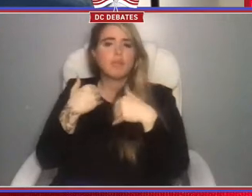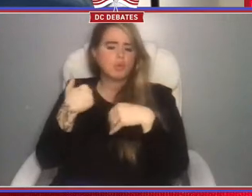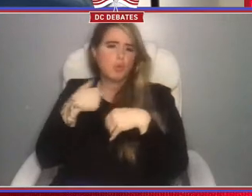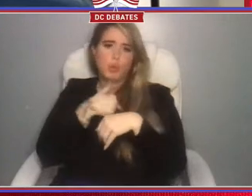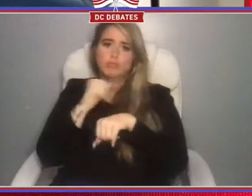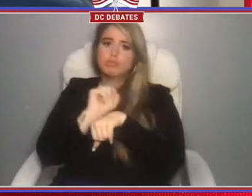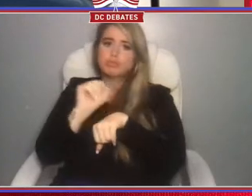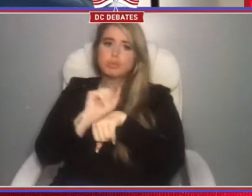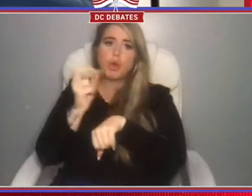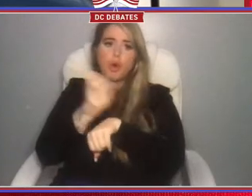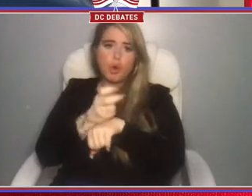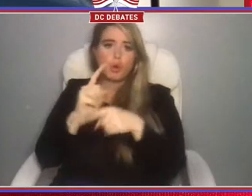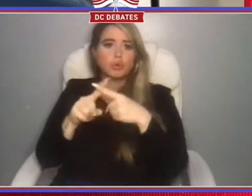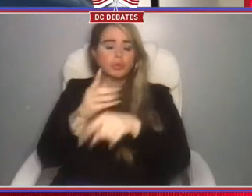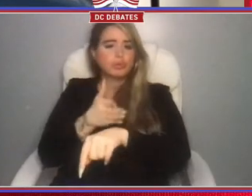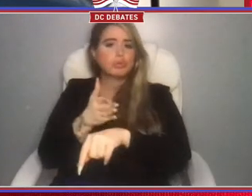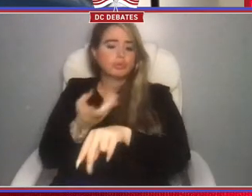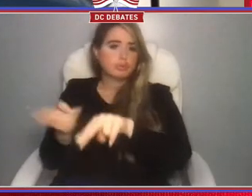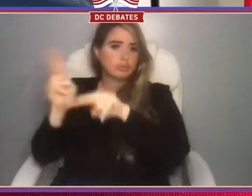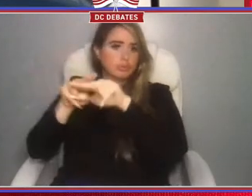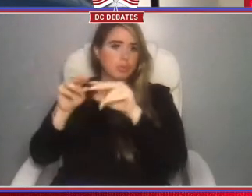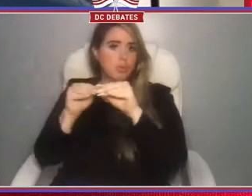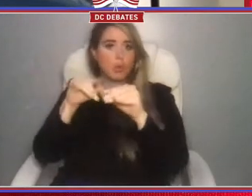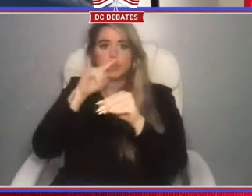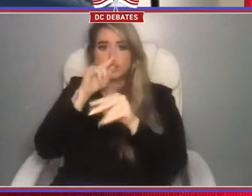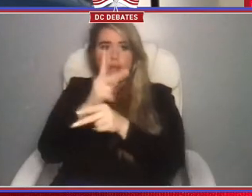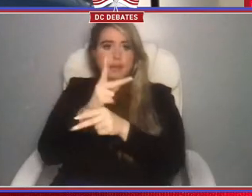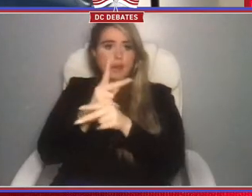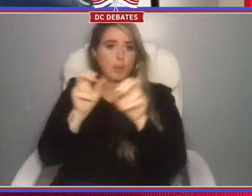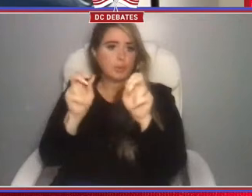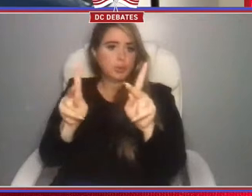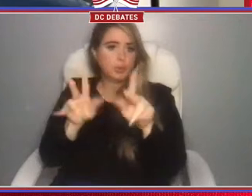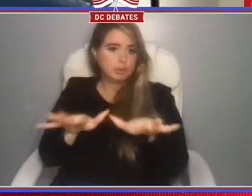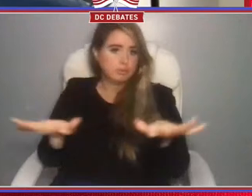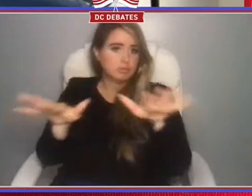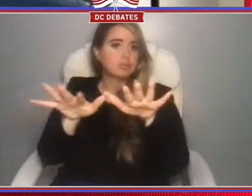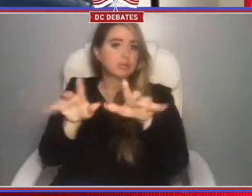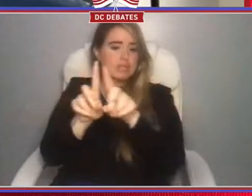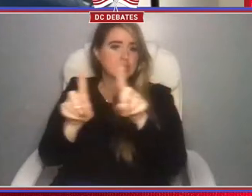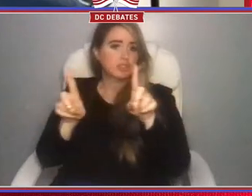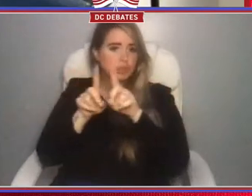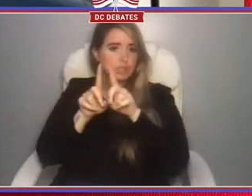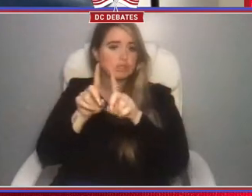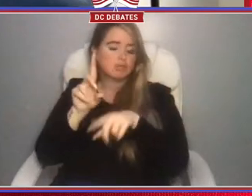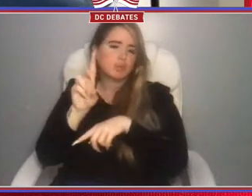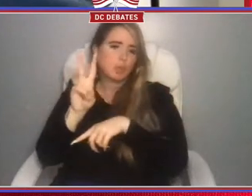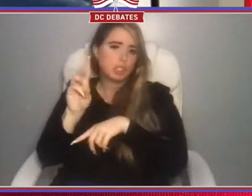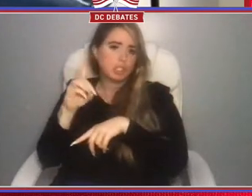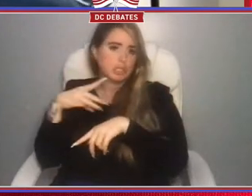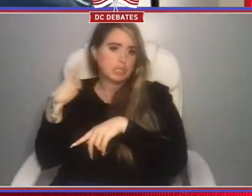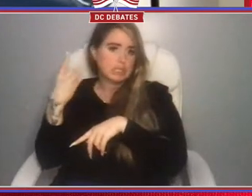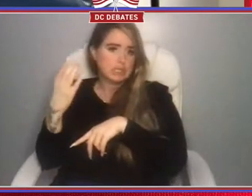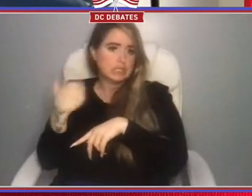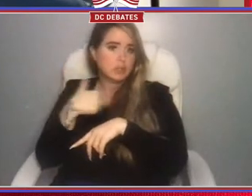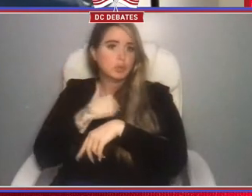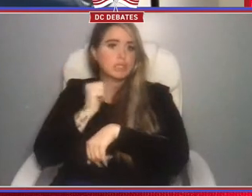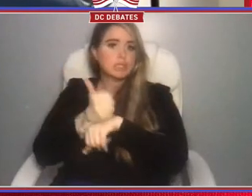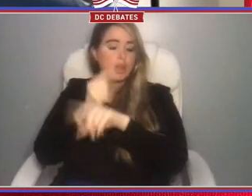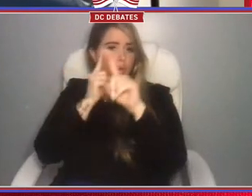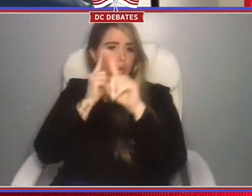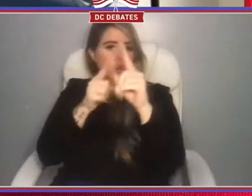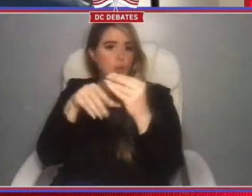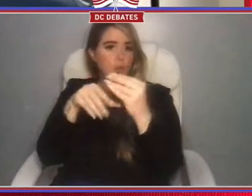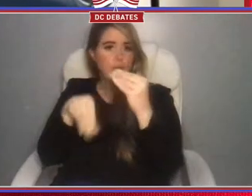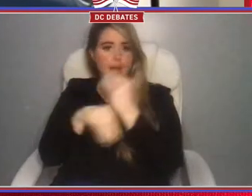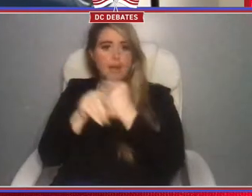increase the number of childcare opportunities in the District of Columbia. We set a goal early on to add 1,000 seats,